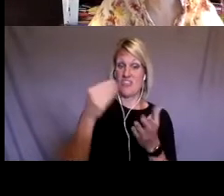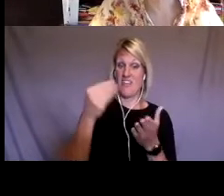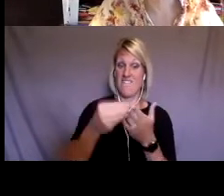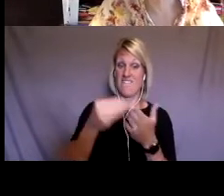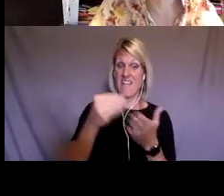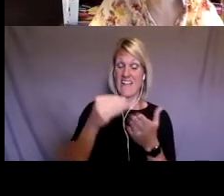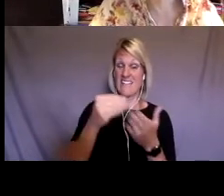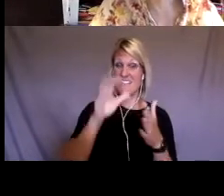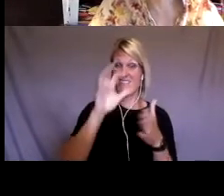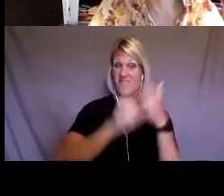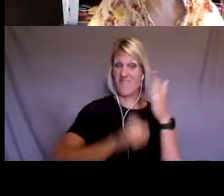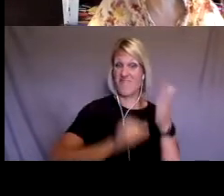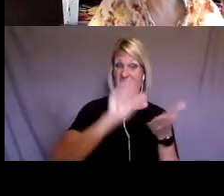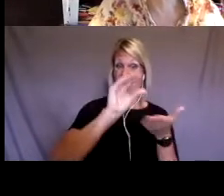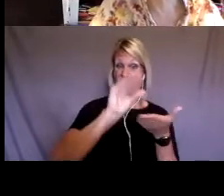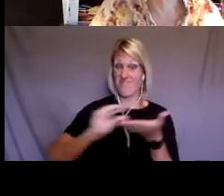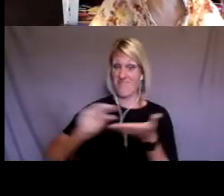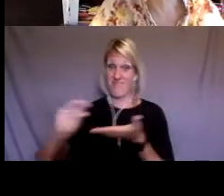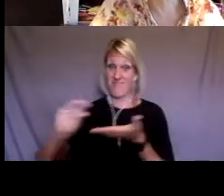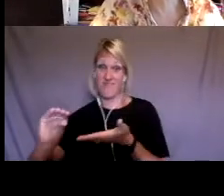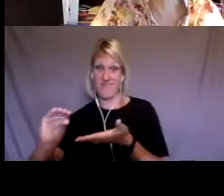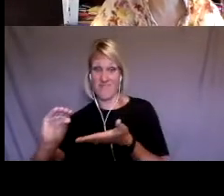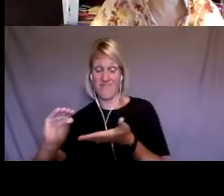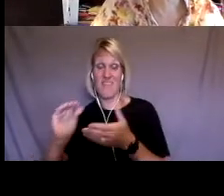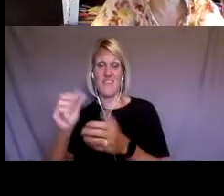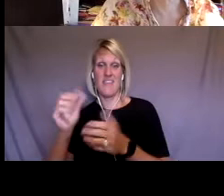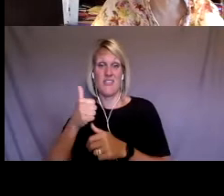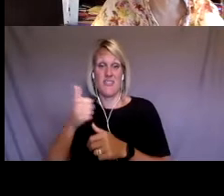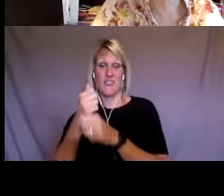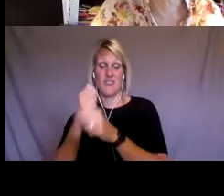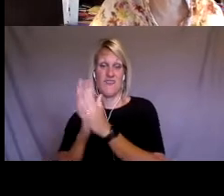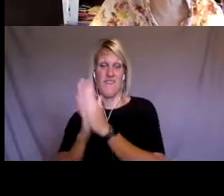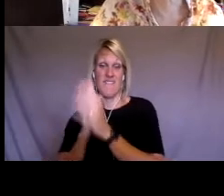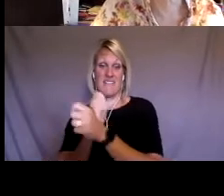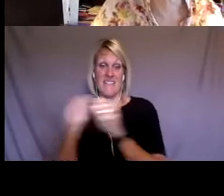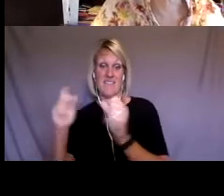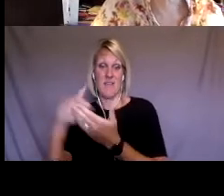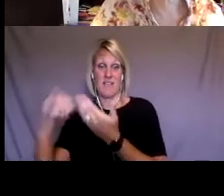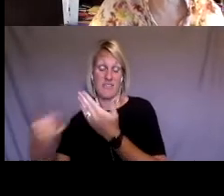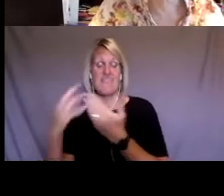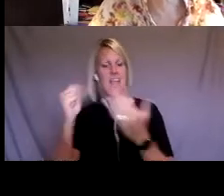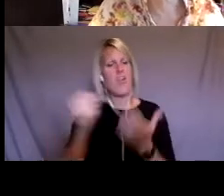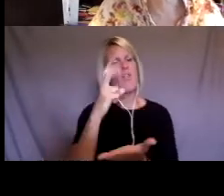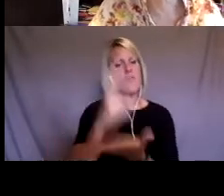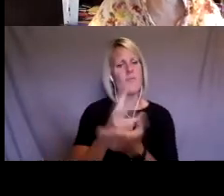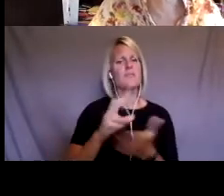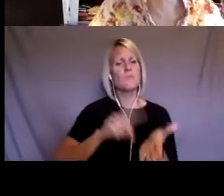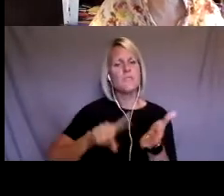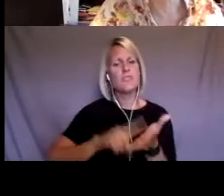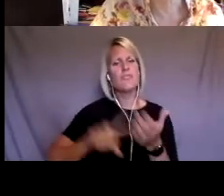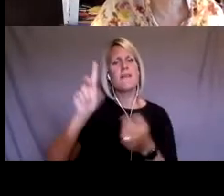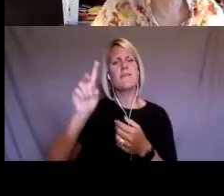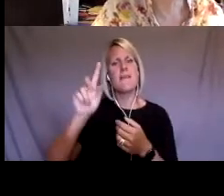safety projects. And it authorizes research and data collection, technical assistance, and dissemination of